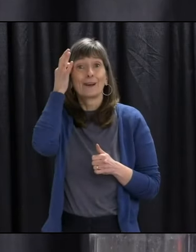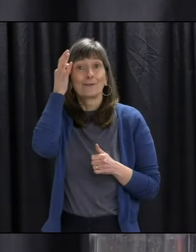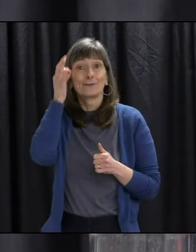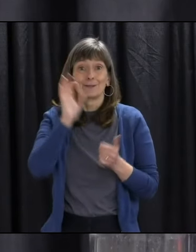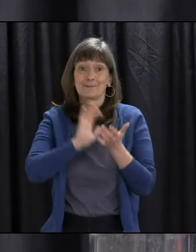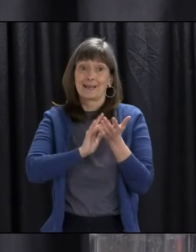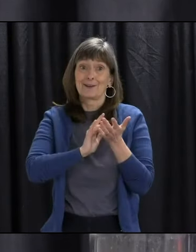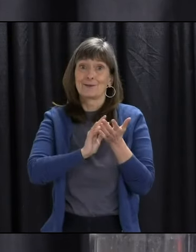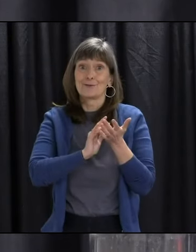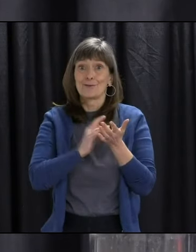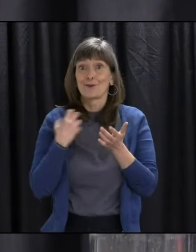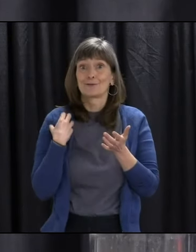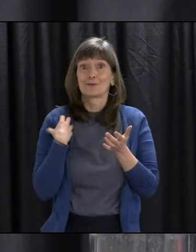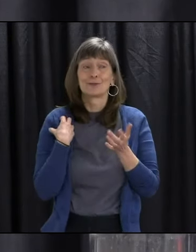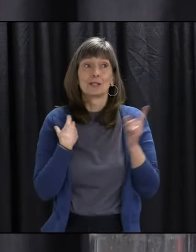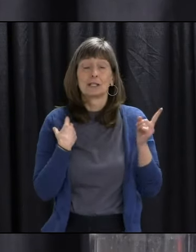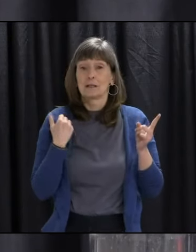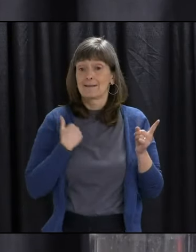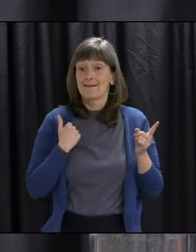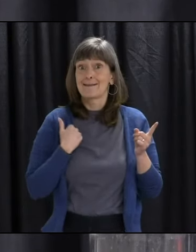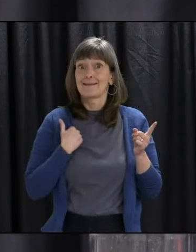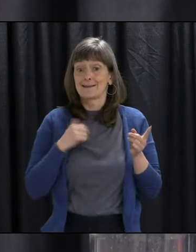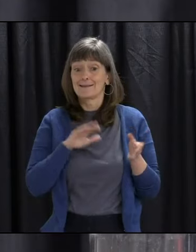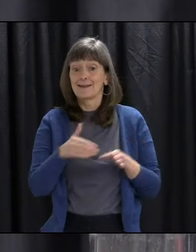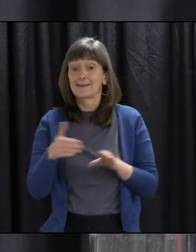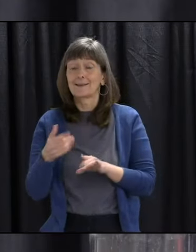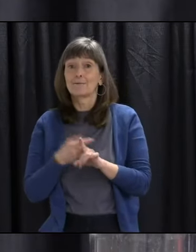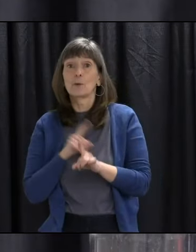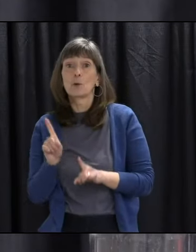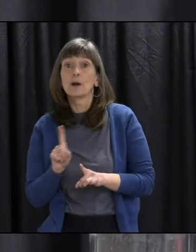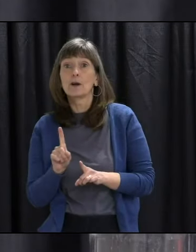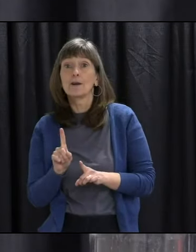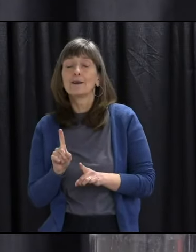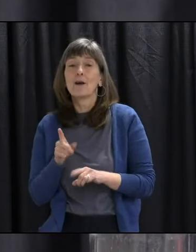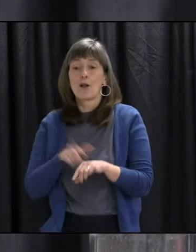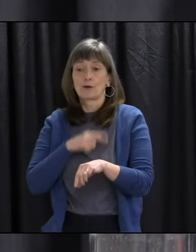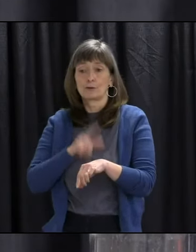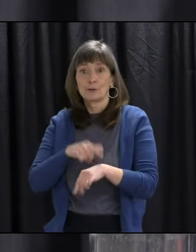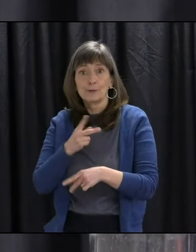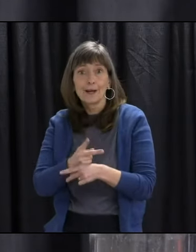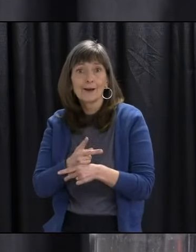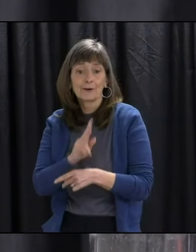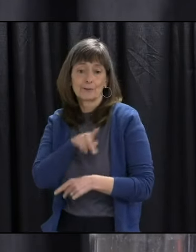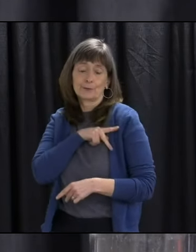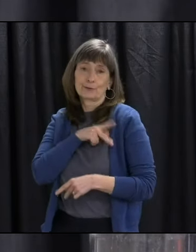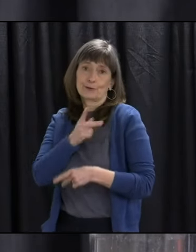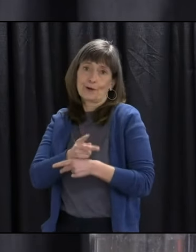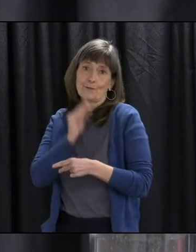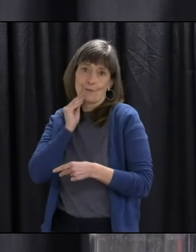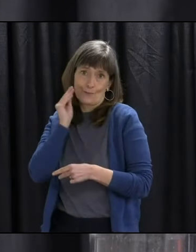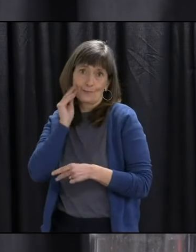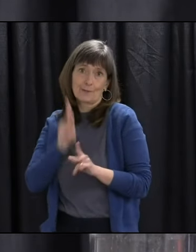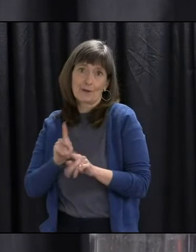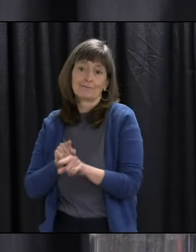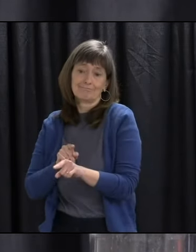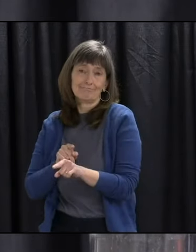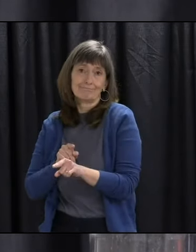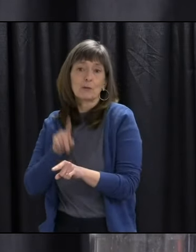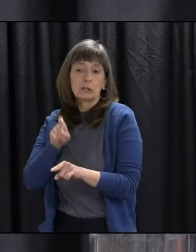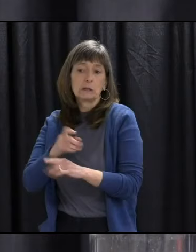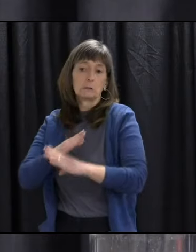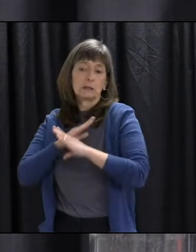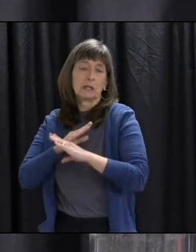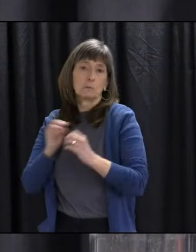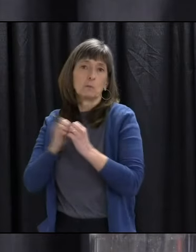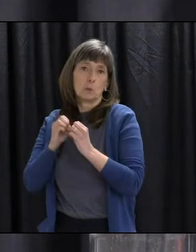Canada's deaths relate to long-term and personal care home residents, and that is a group we need to protect.